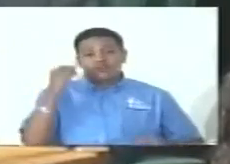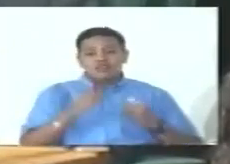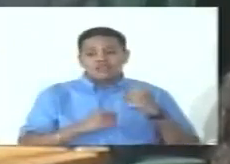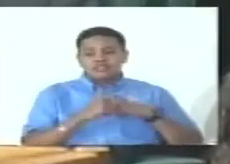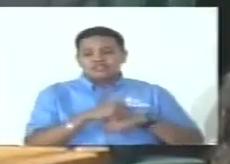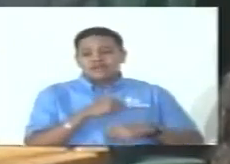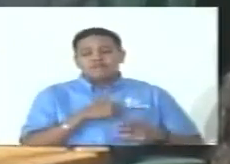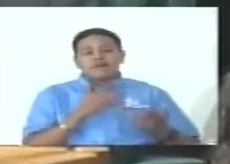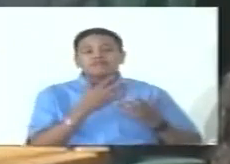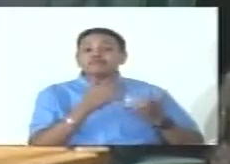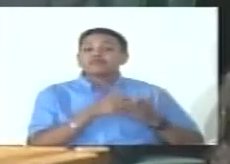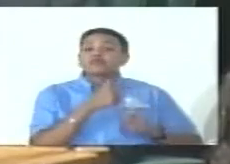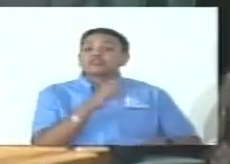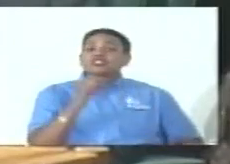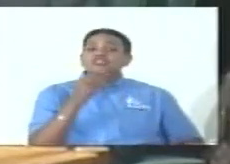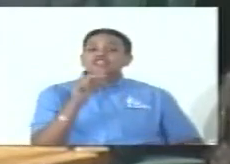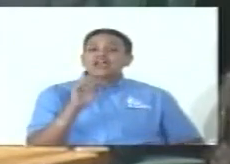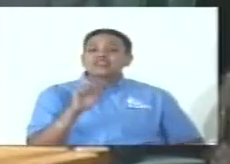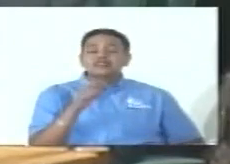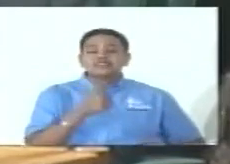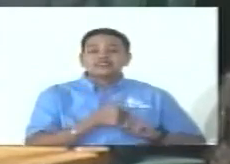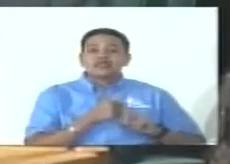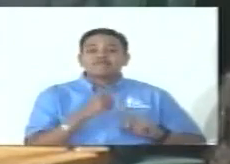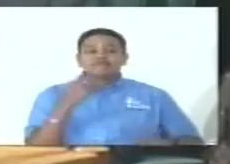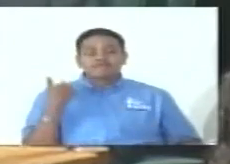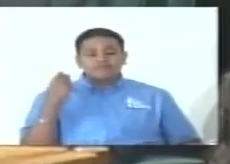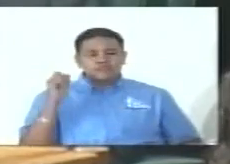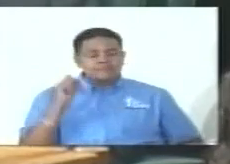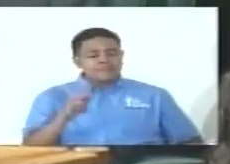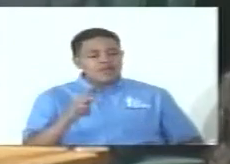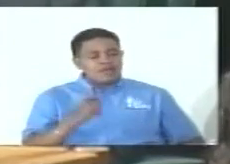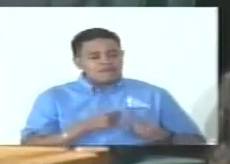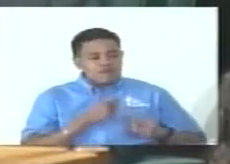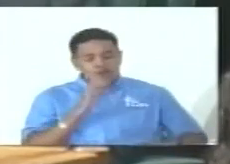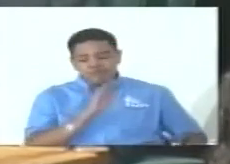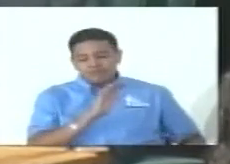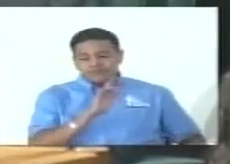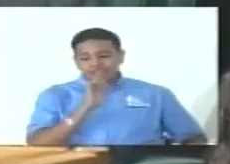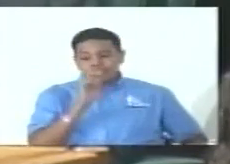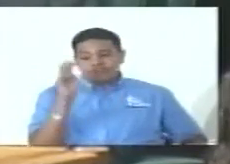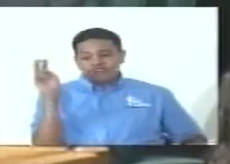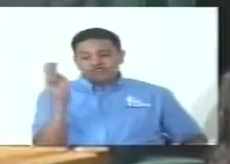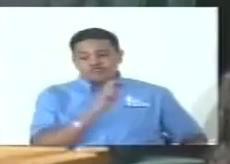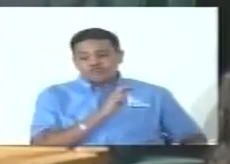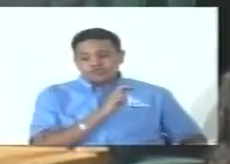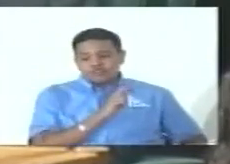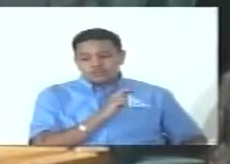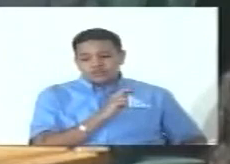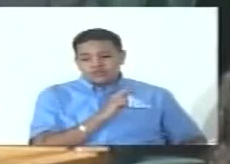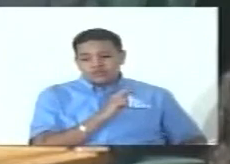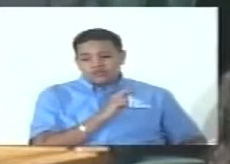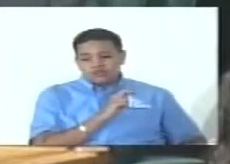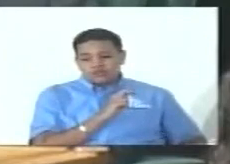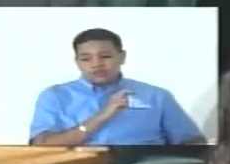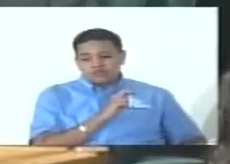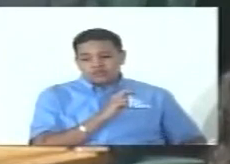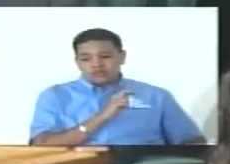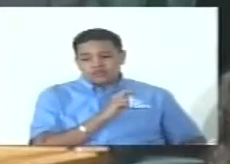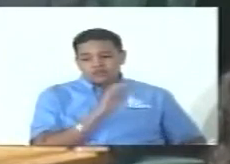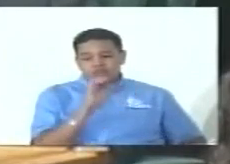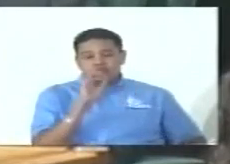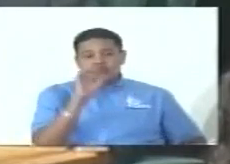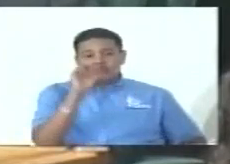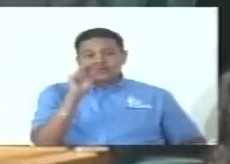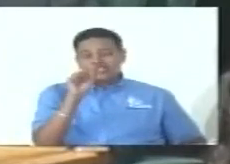spoke to her. It was actually coming back from a trip It was an Oceans meeting that I was returning through and I had to